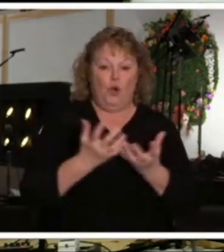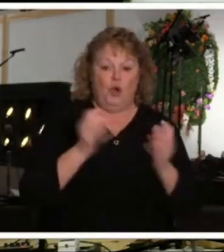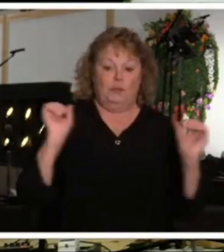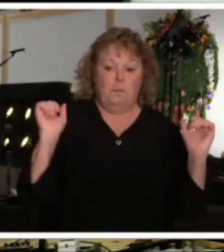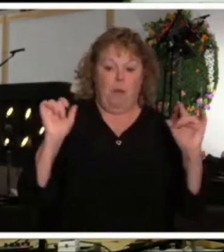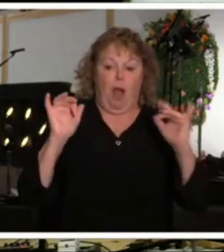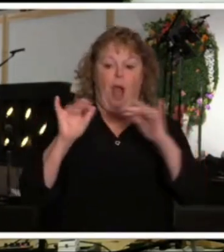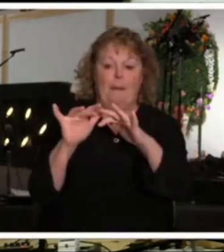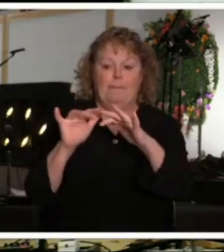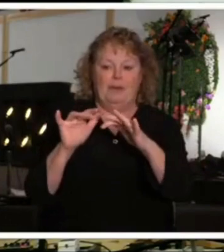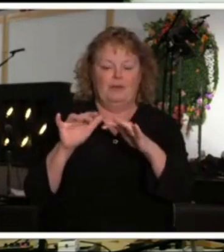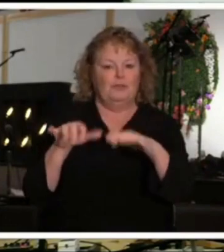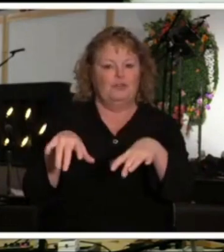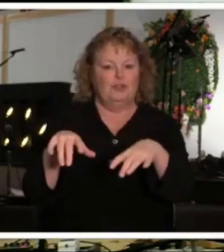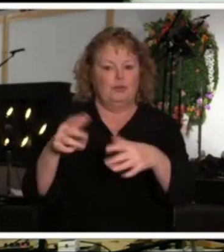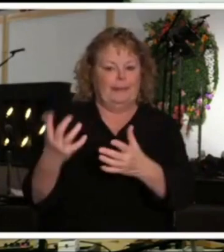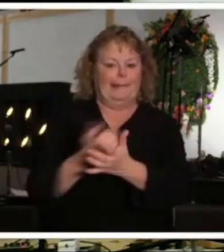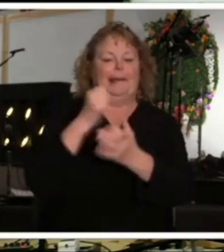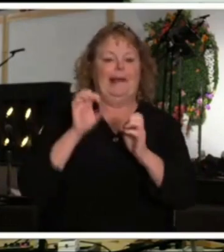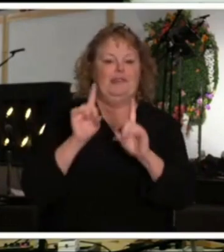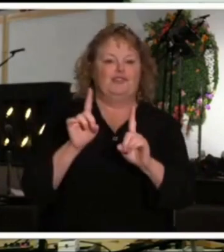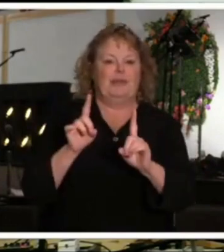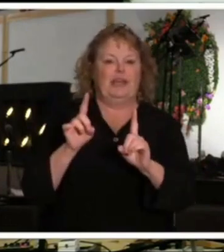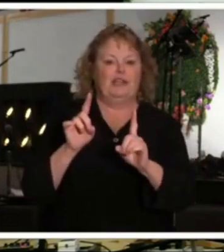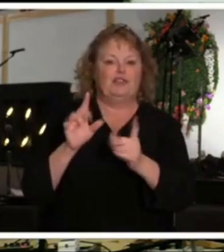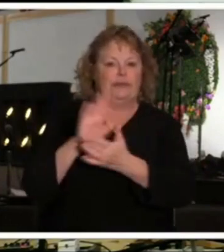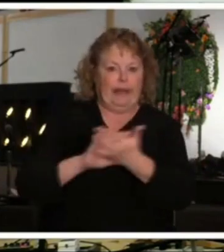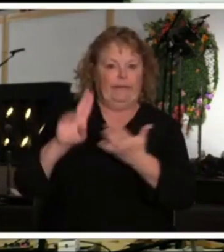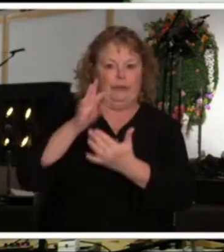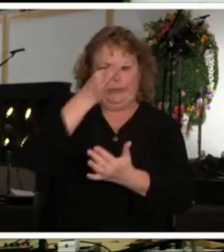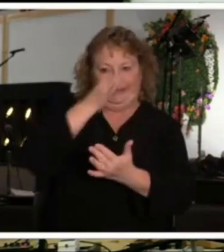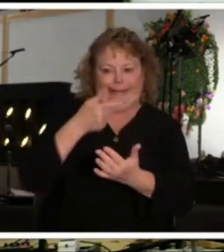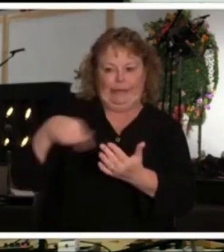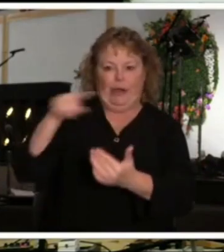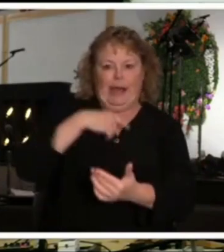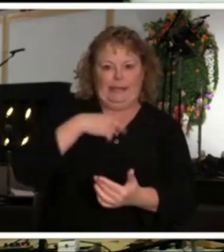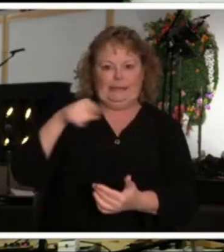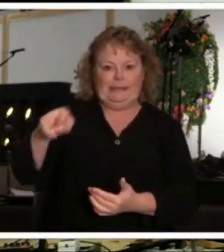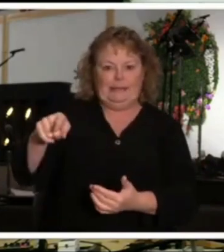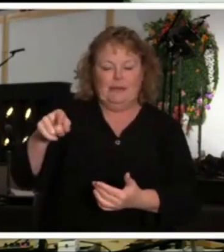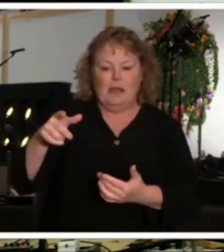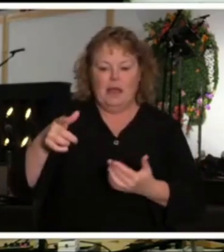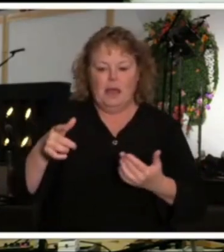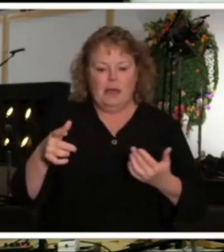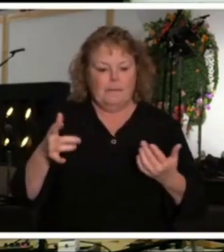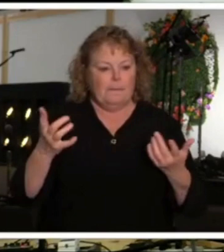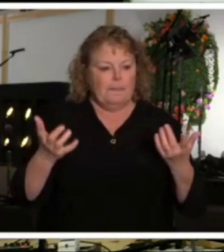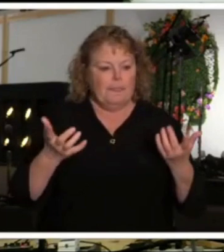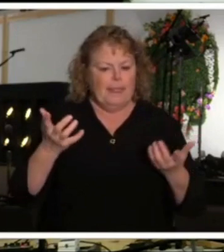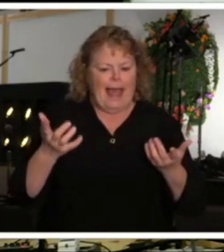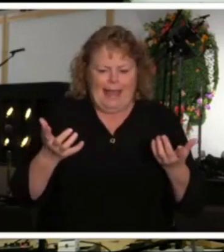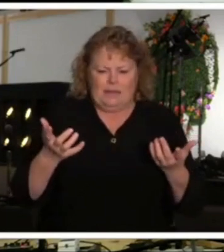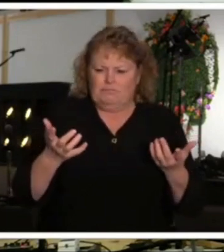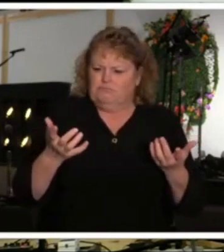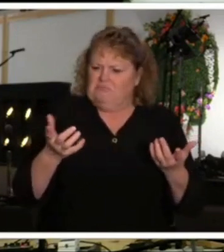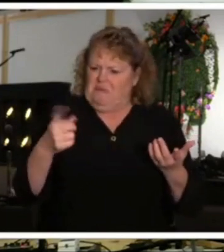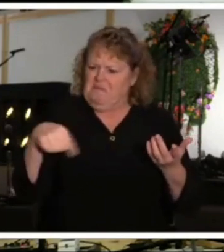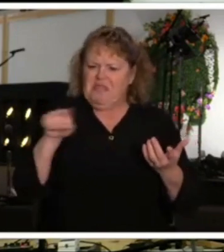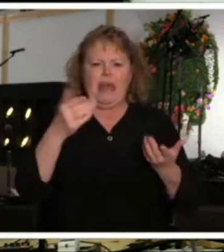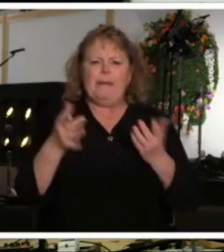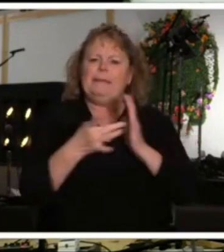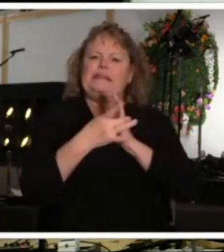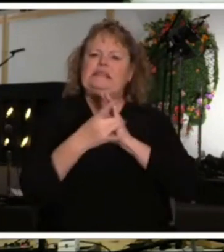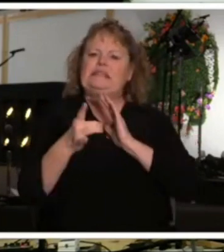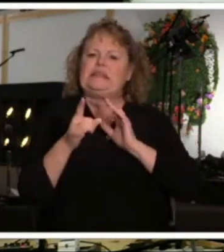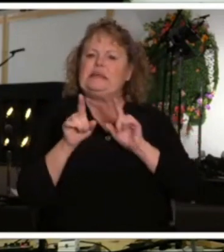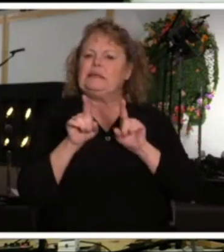us. And there are individuals and students that come that have phenomenal ability athletically but don't know who